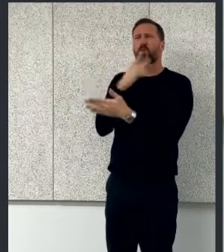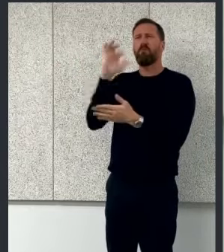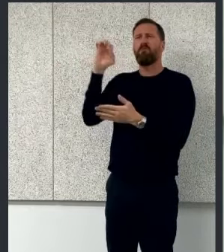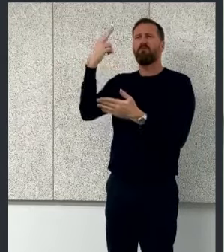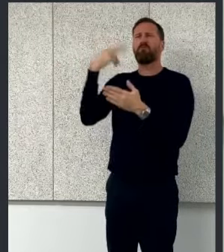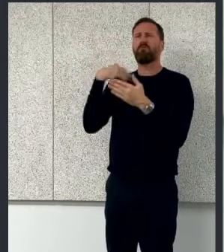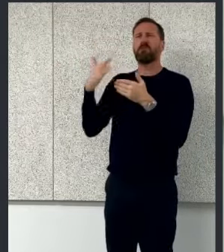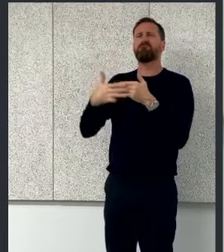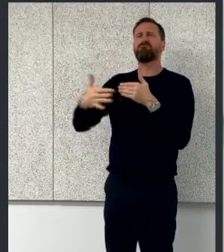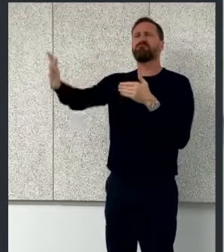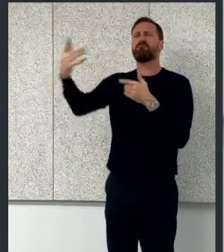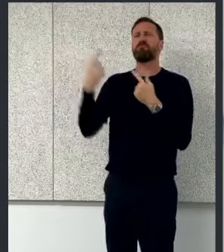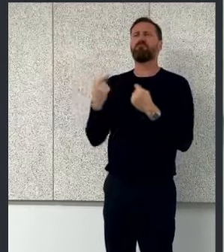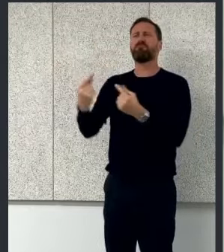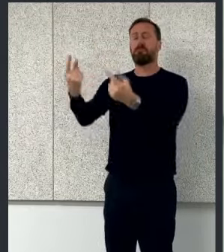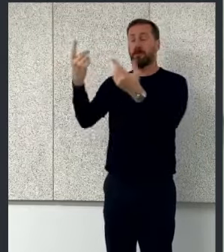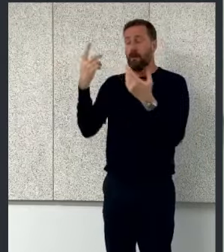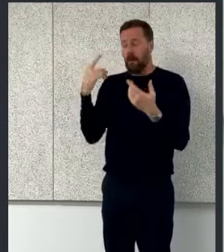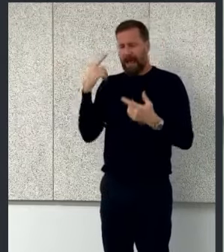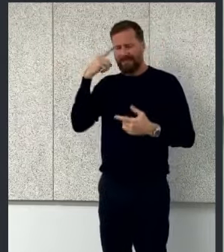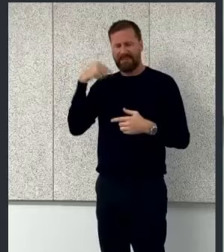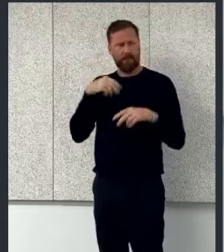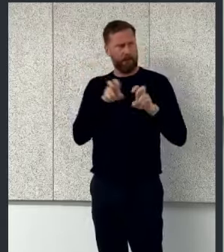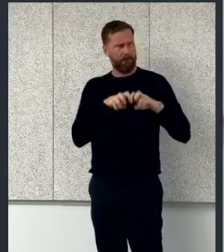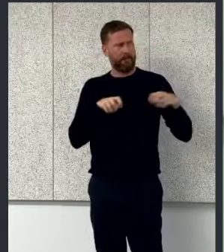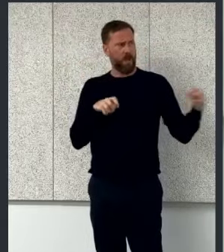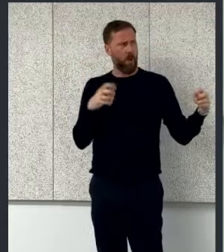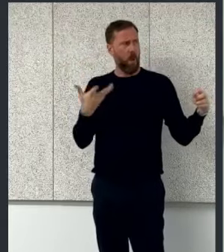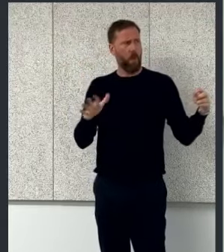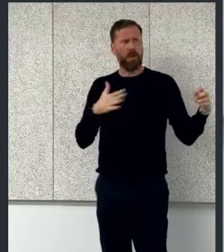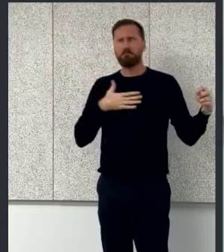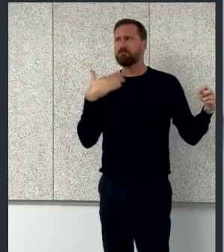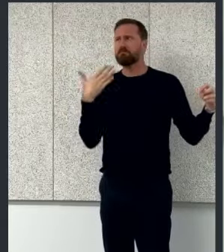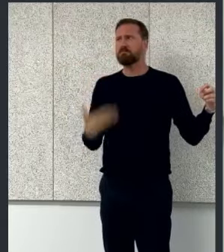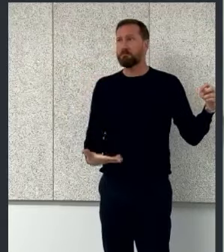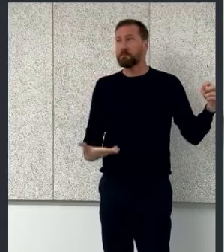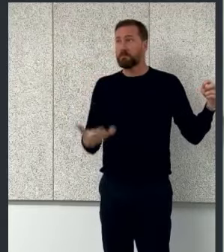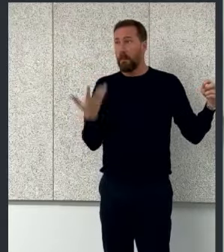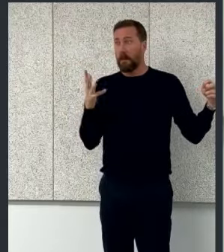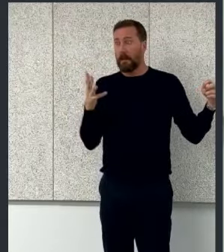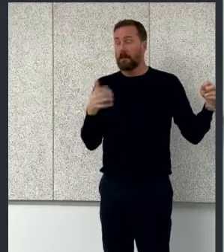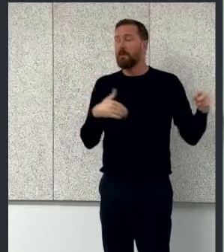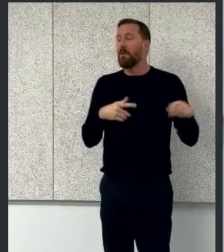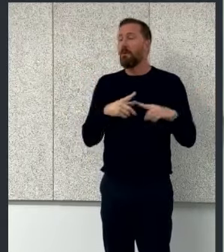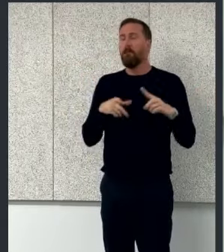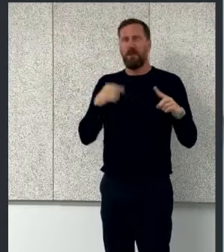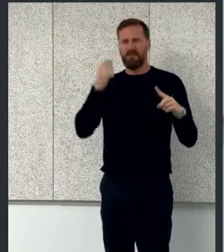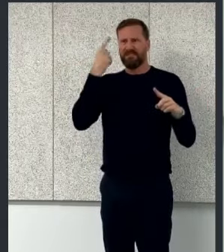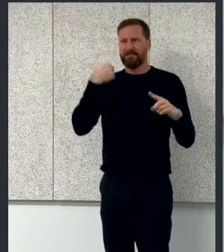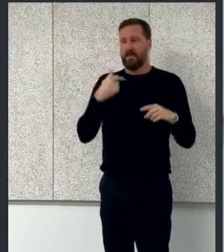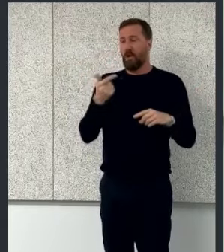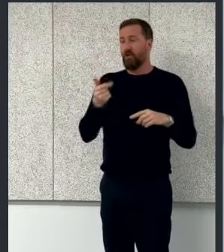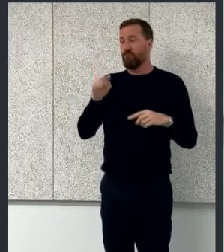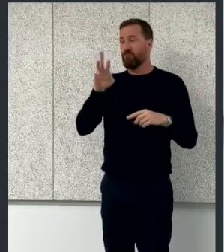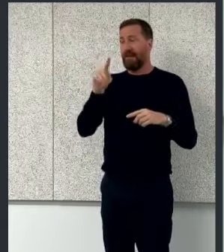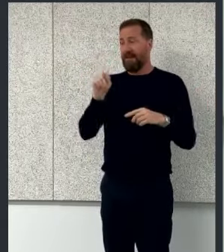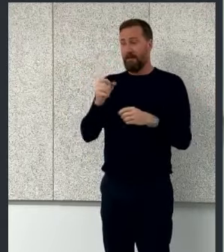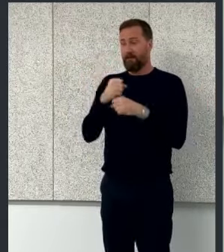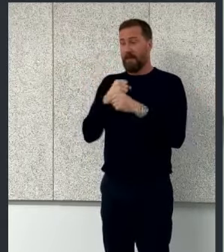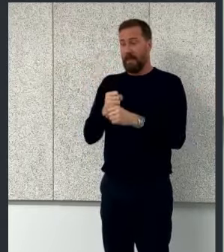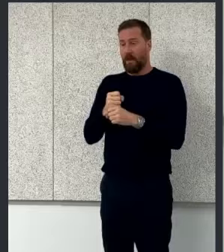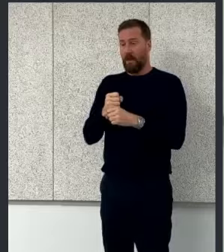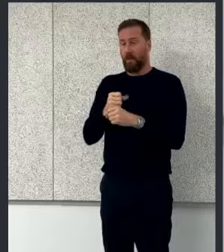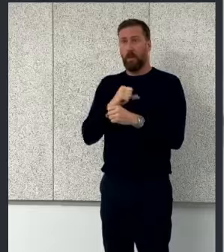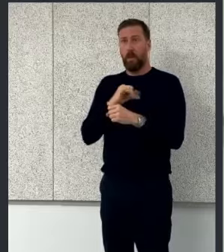that is great about this panel, and you've already sort of illuminated it, is that there are so many different approaches to grant making. Each of these